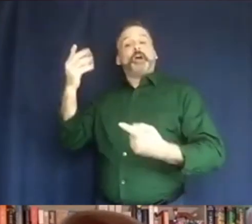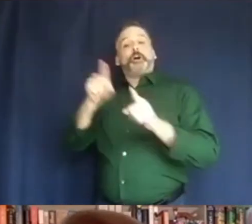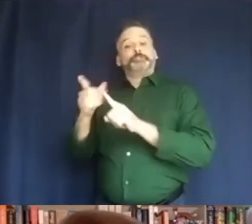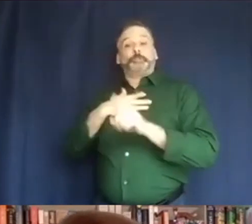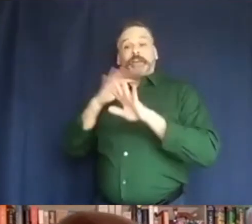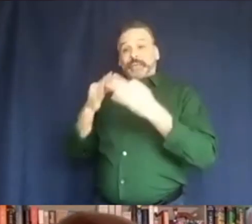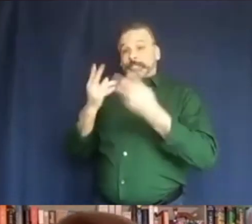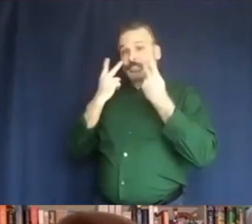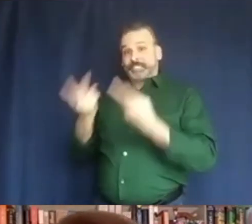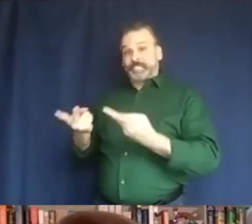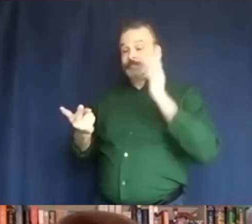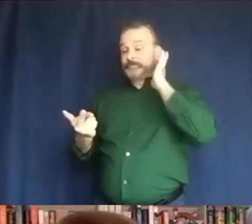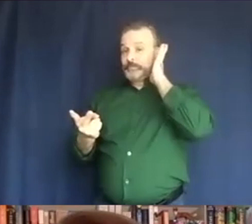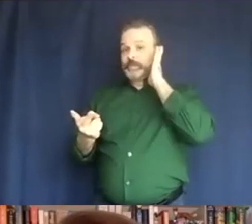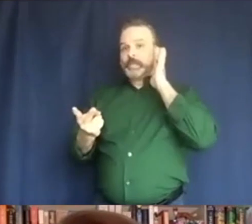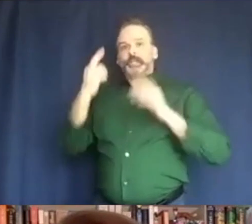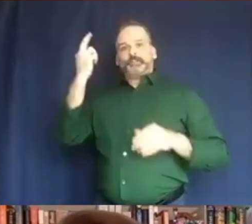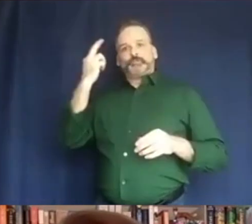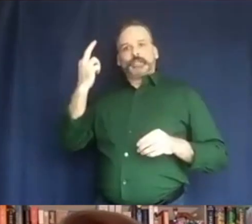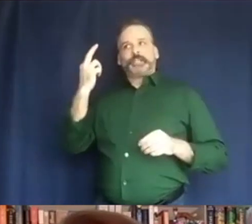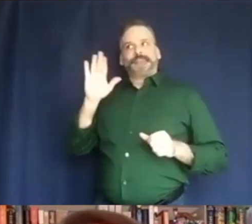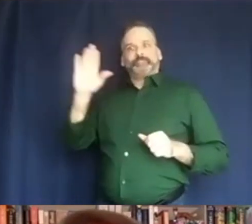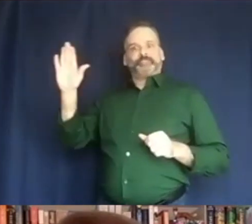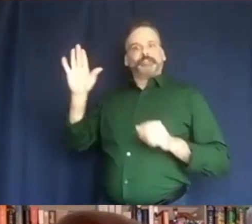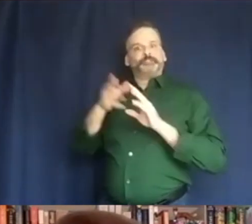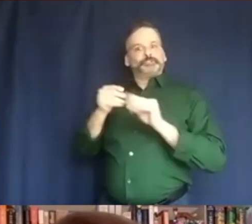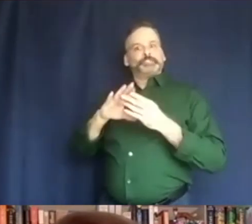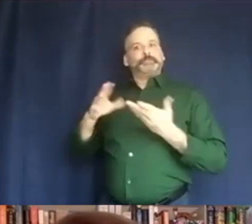too, and to realize that their stories have been kind of,